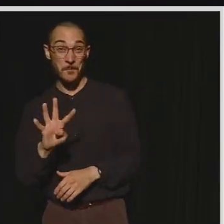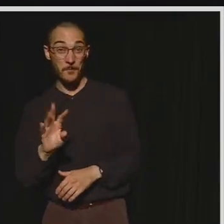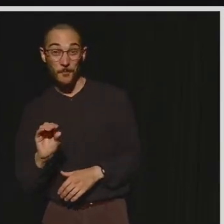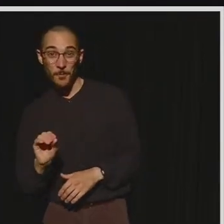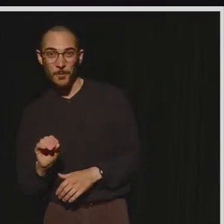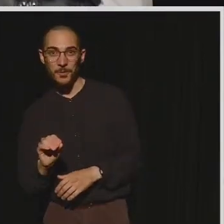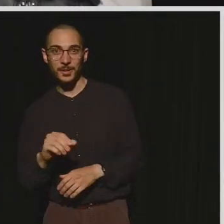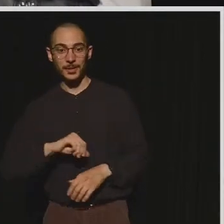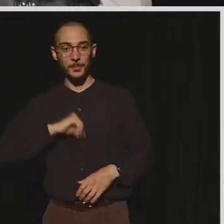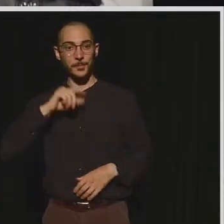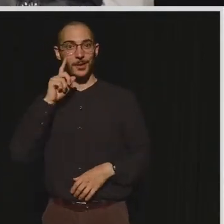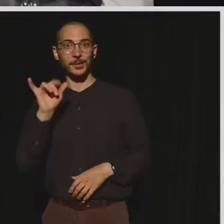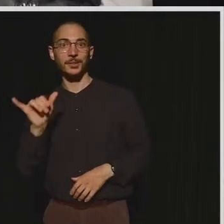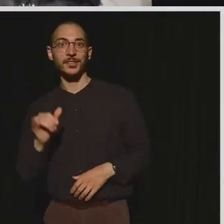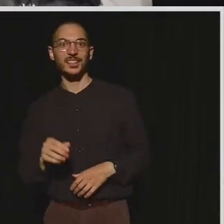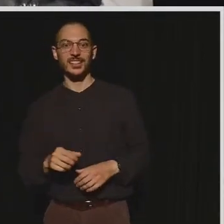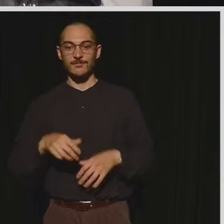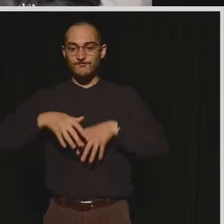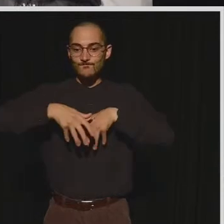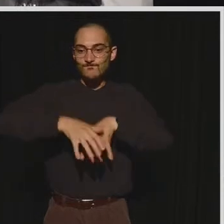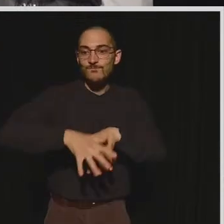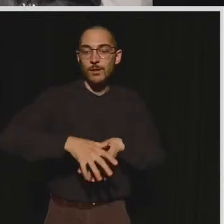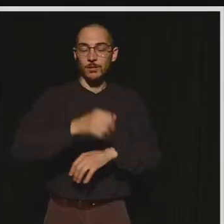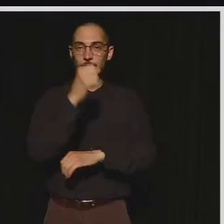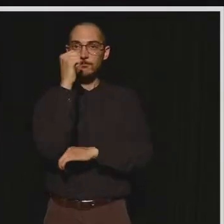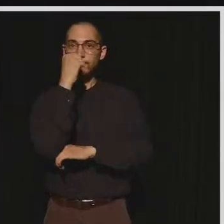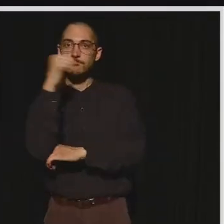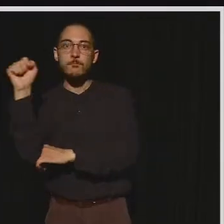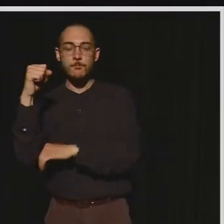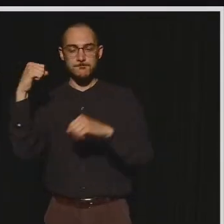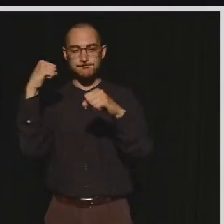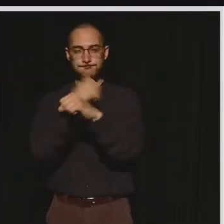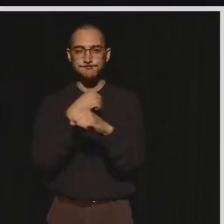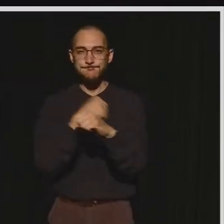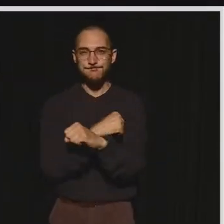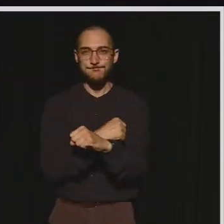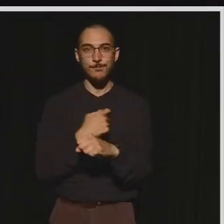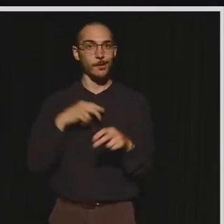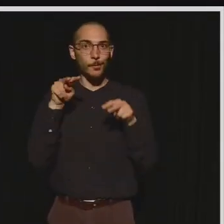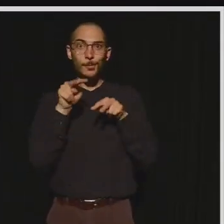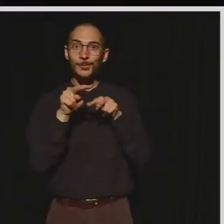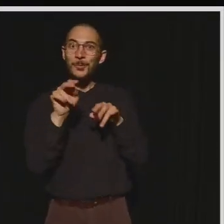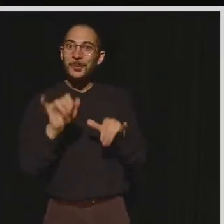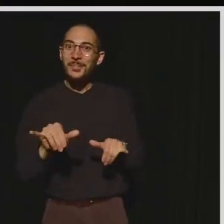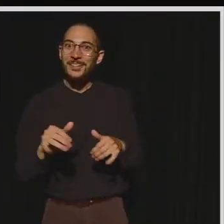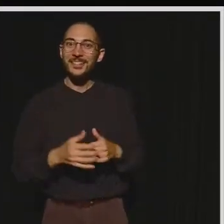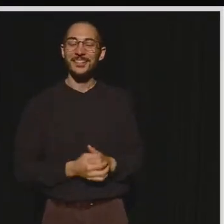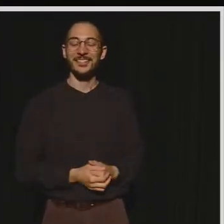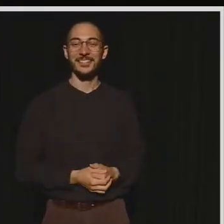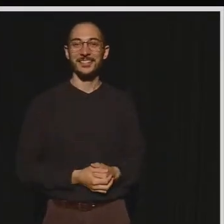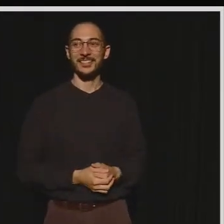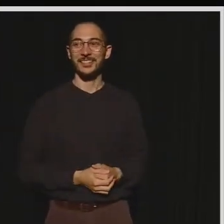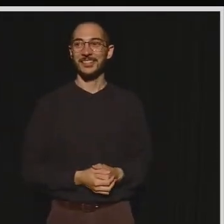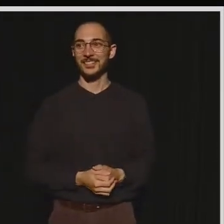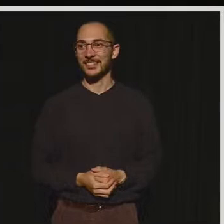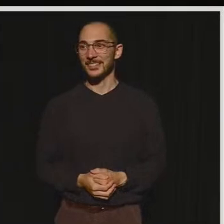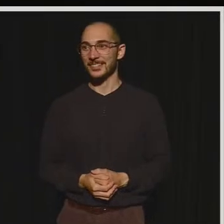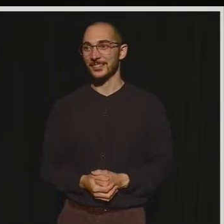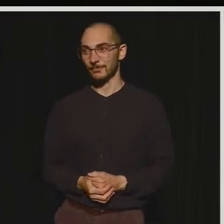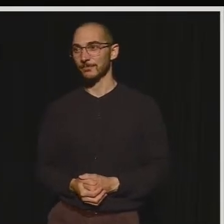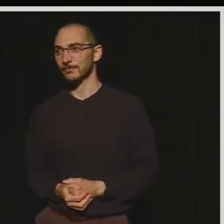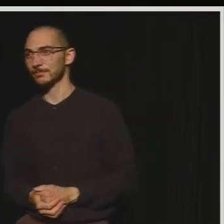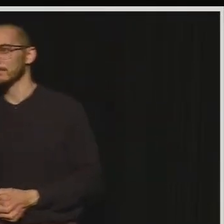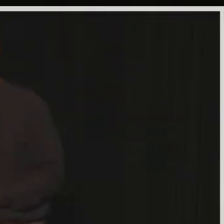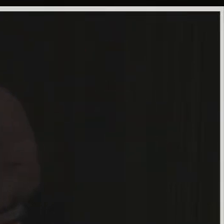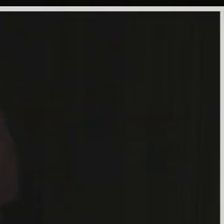be marches and protests and marches. I'm really looking forward to that. Now, part of that conversation